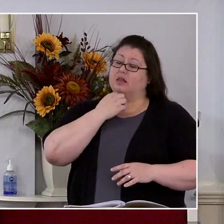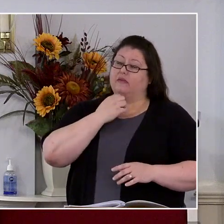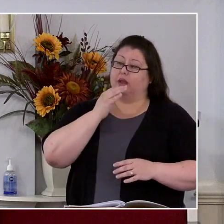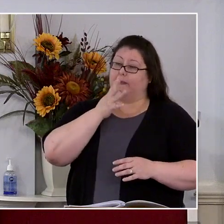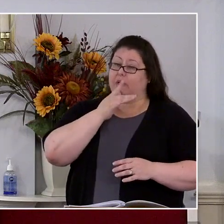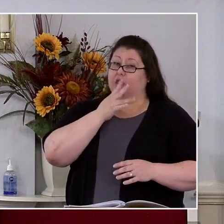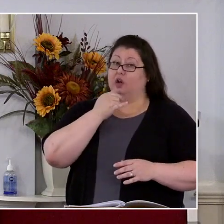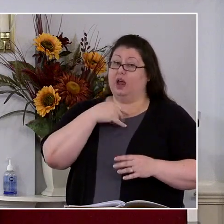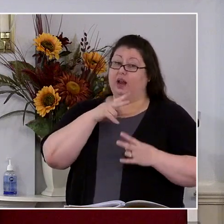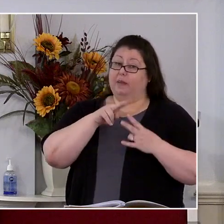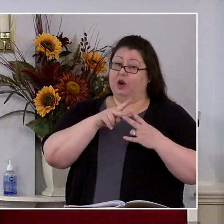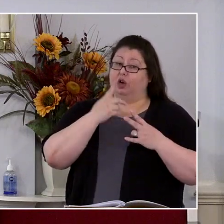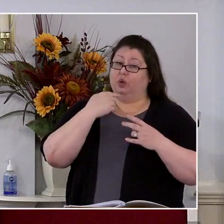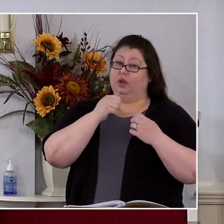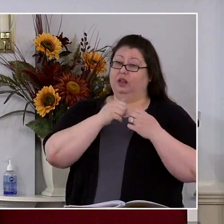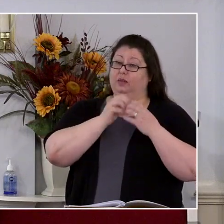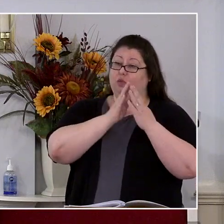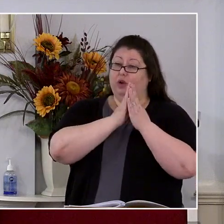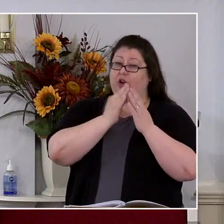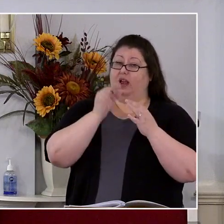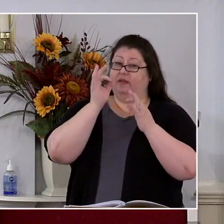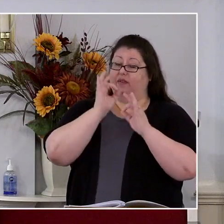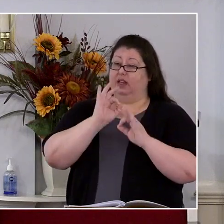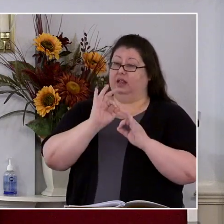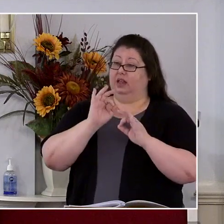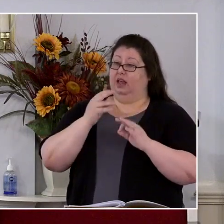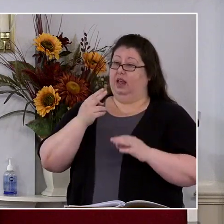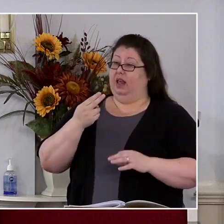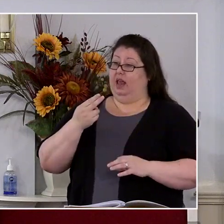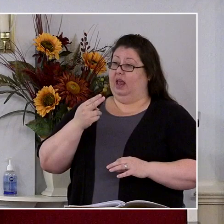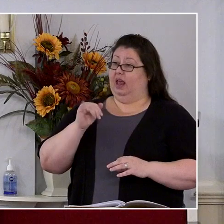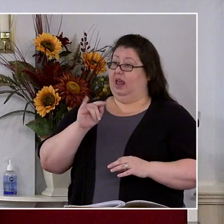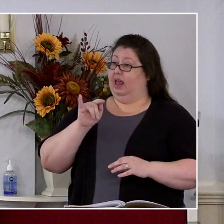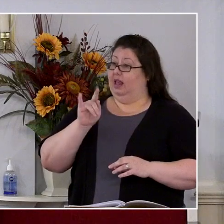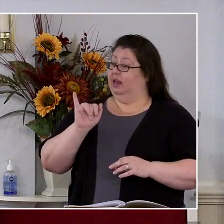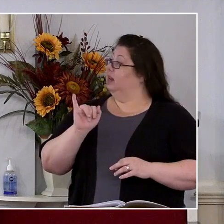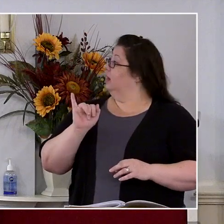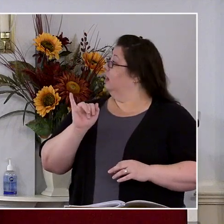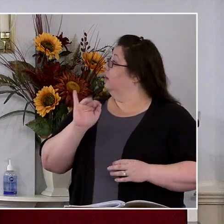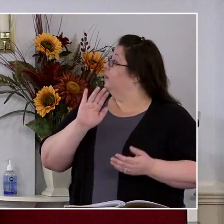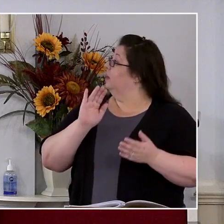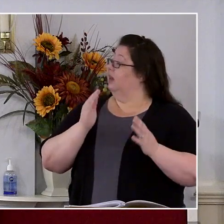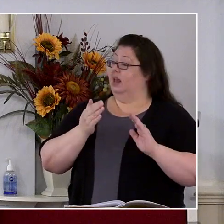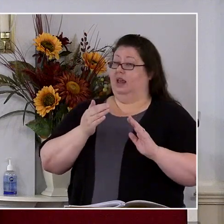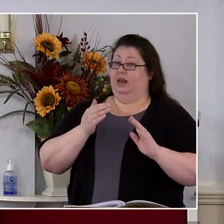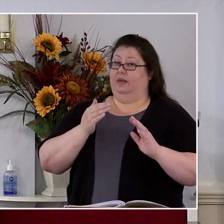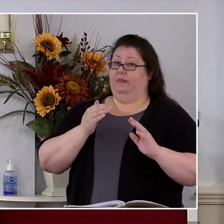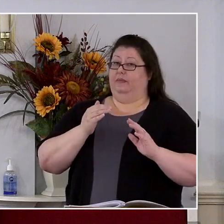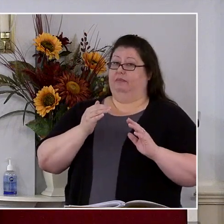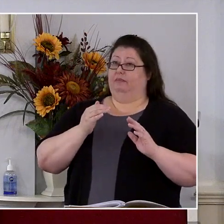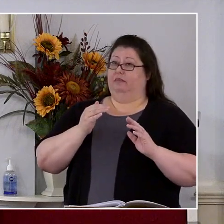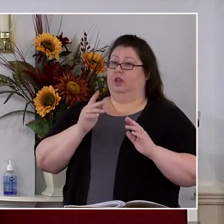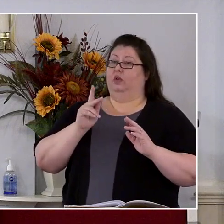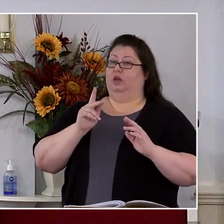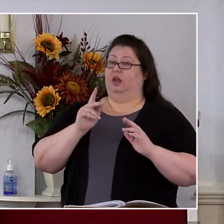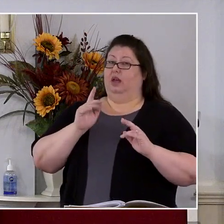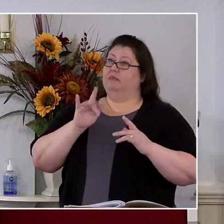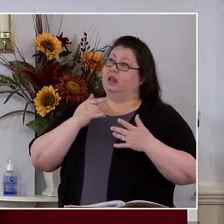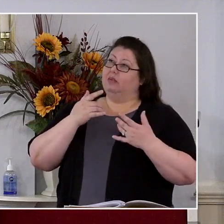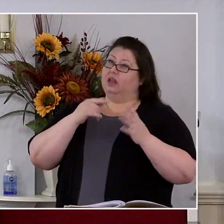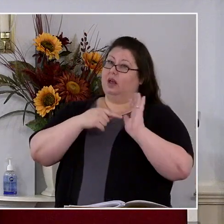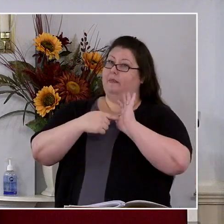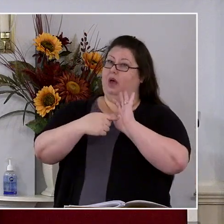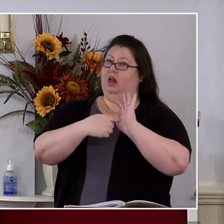a partner in prayer and faith, Katie became a model for people who hold multiple vocations